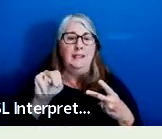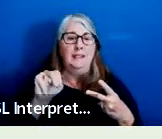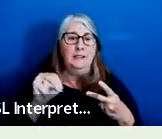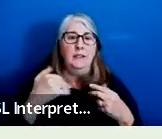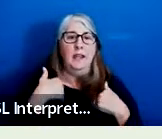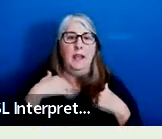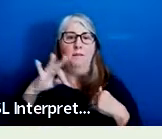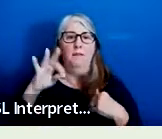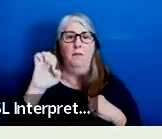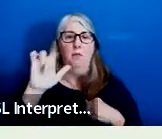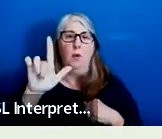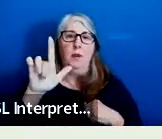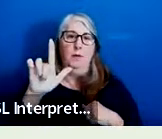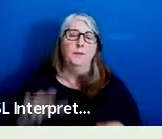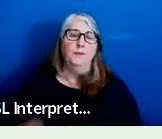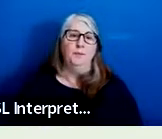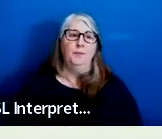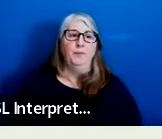lined.